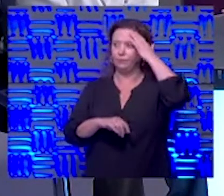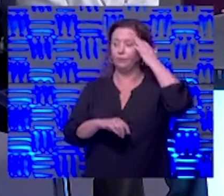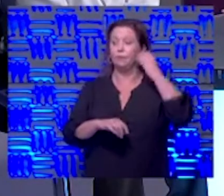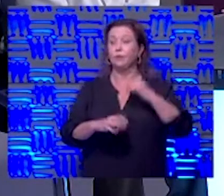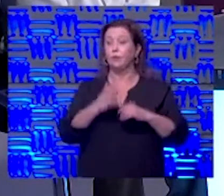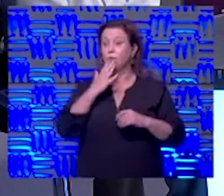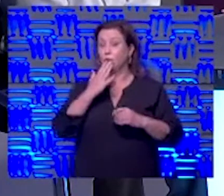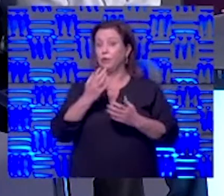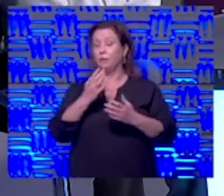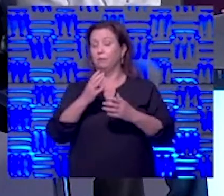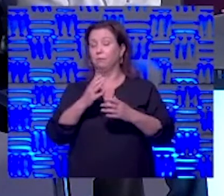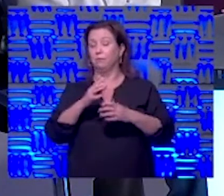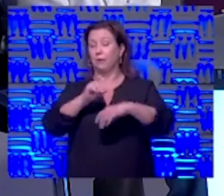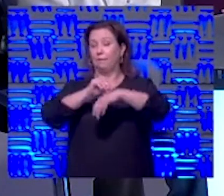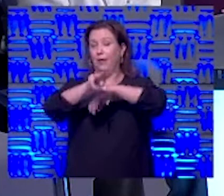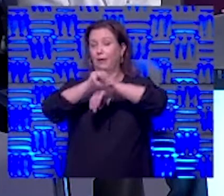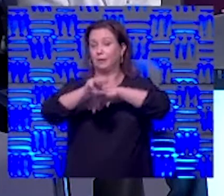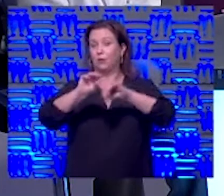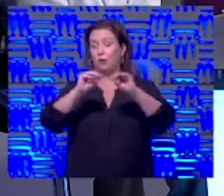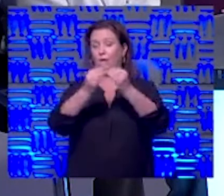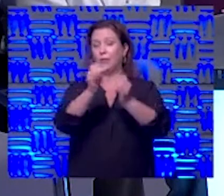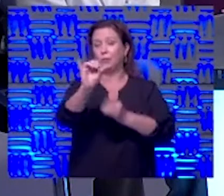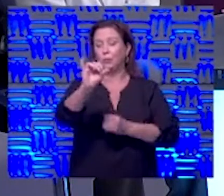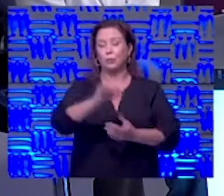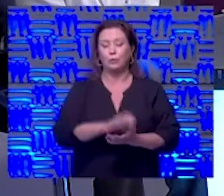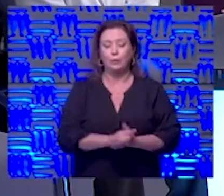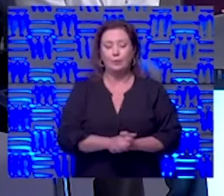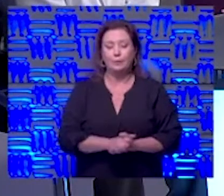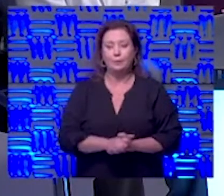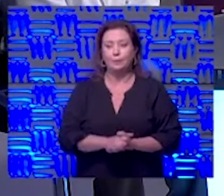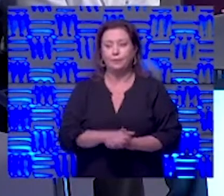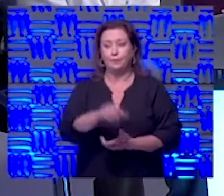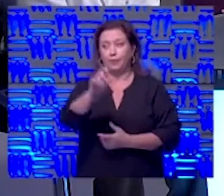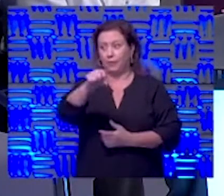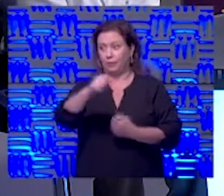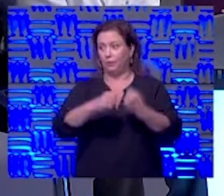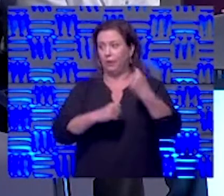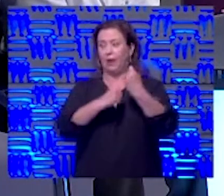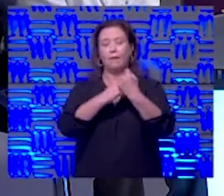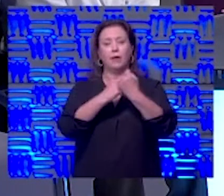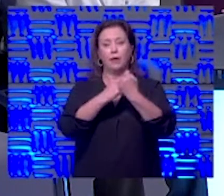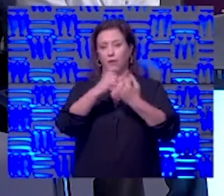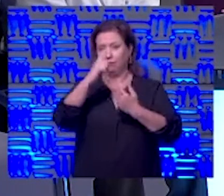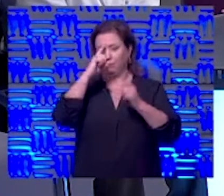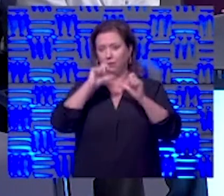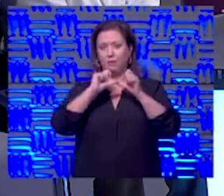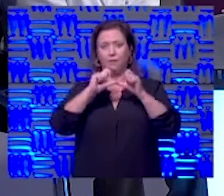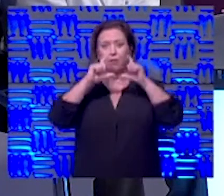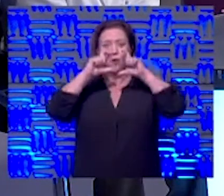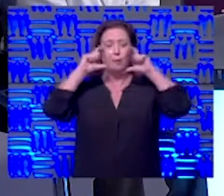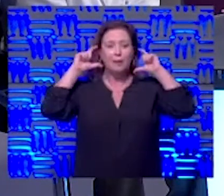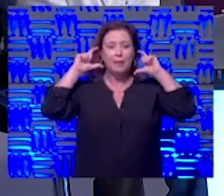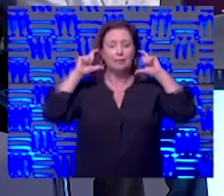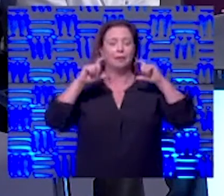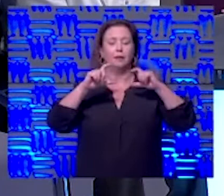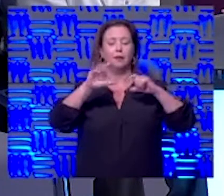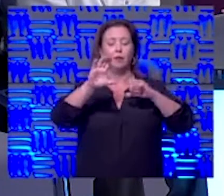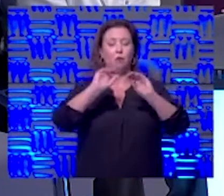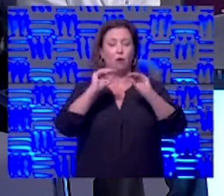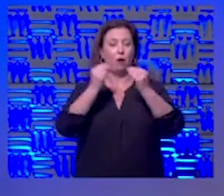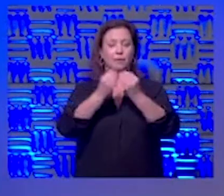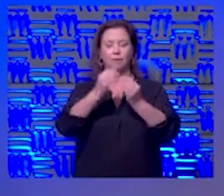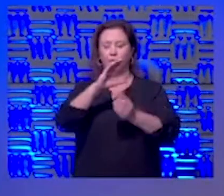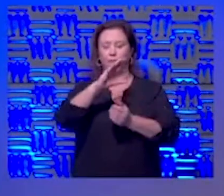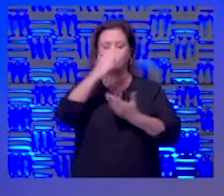in an office? Yeah, absolutely. We, again, would obviously advocate for face mask wearing in an office, because you